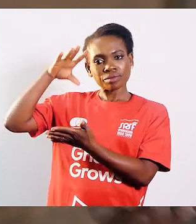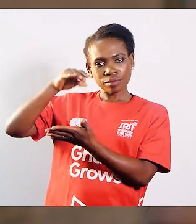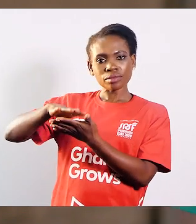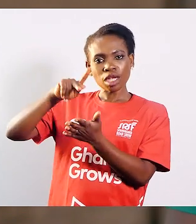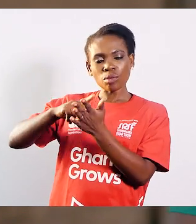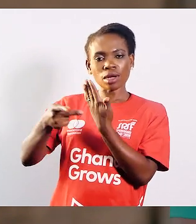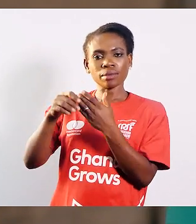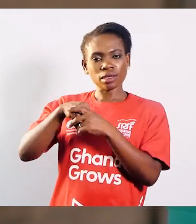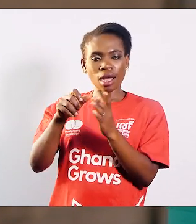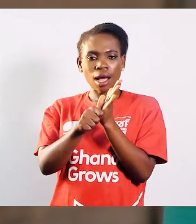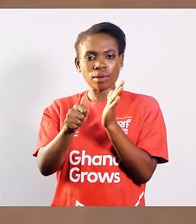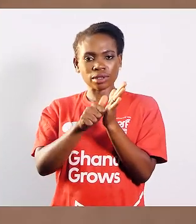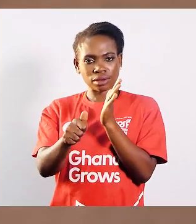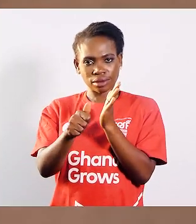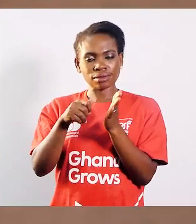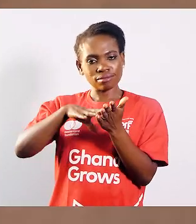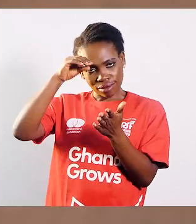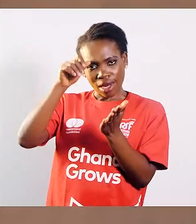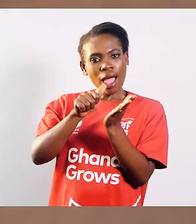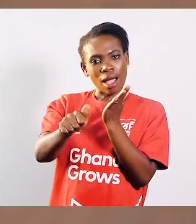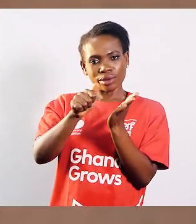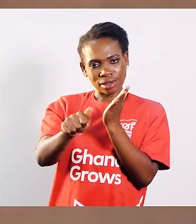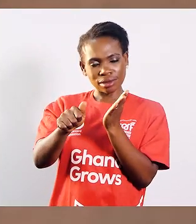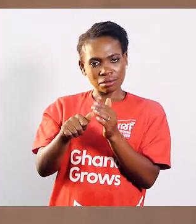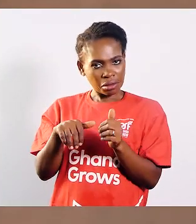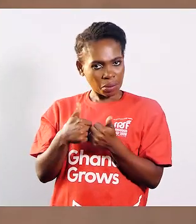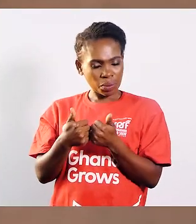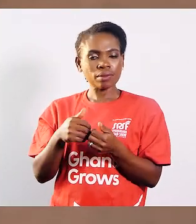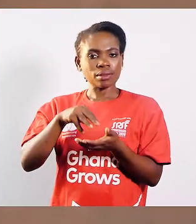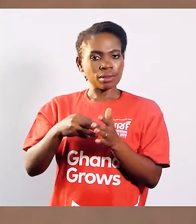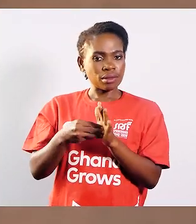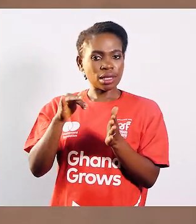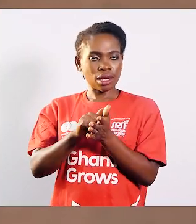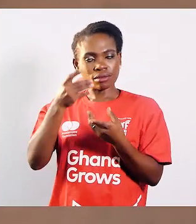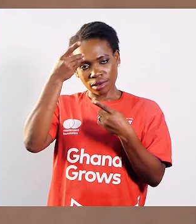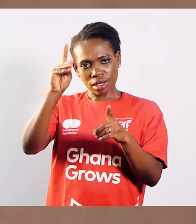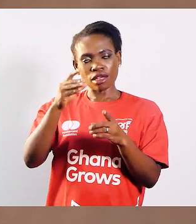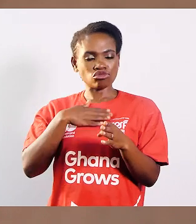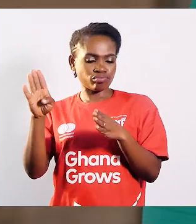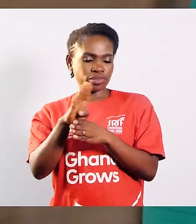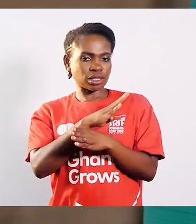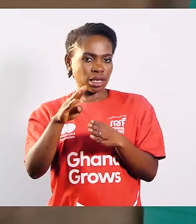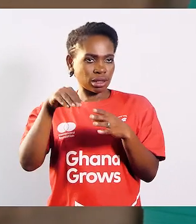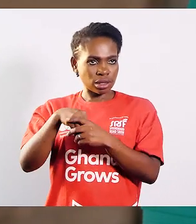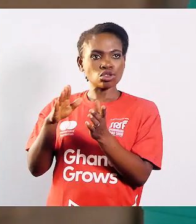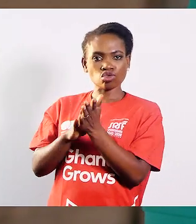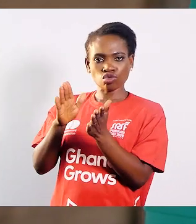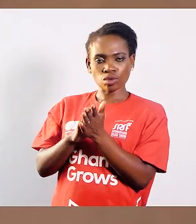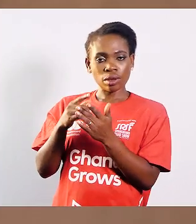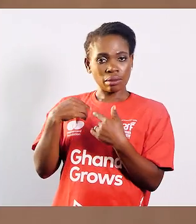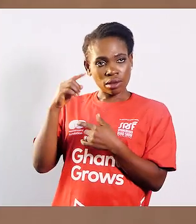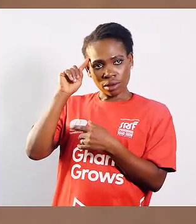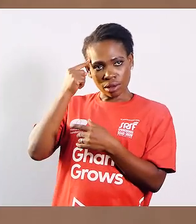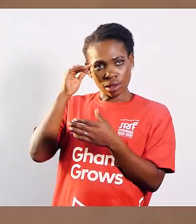you started mushroom farming? I was in the university then. Okay. Yes, I was offering a program in accounting. Okay, Yet-